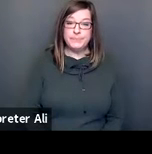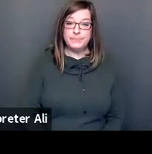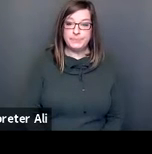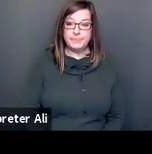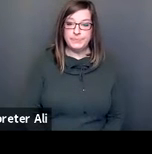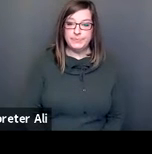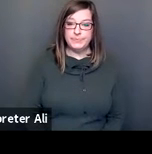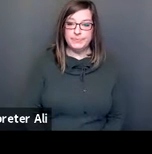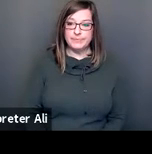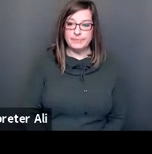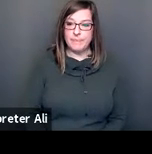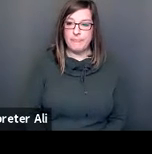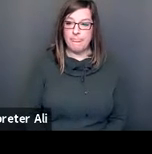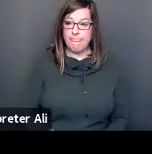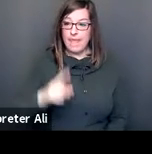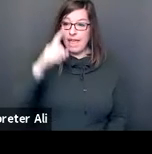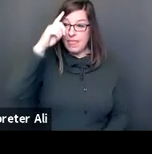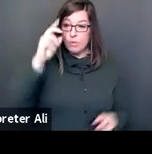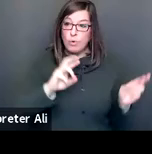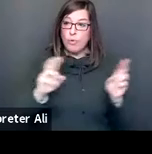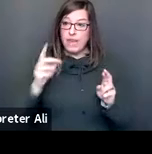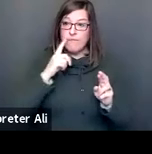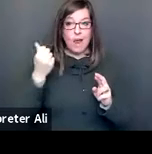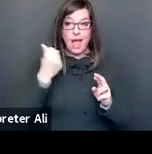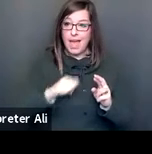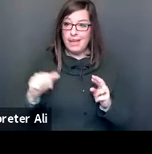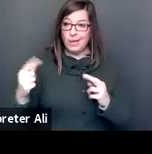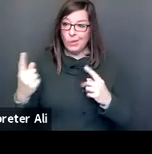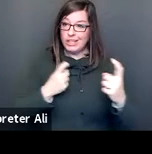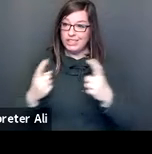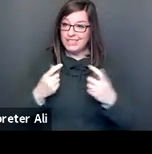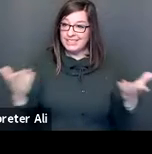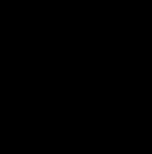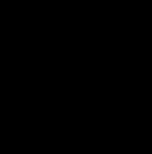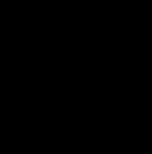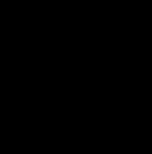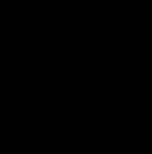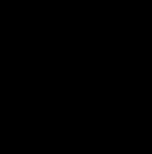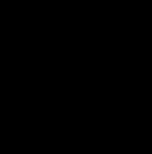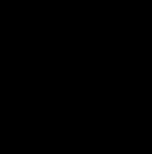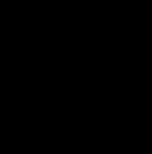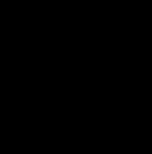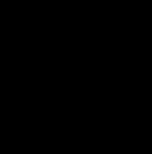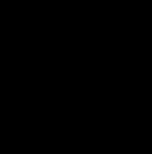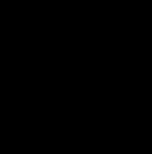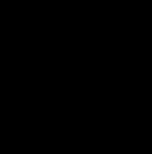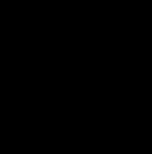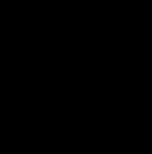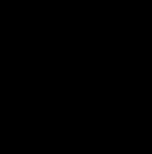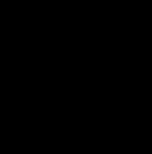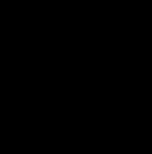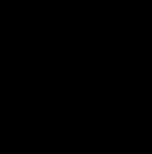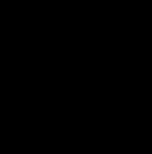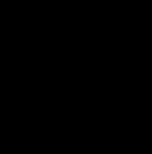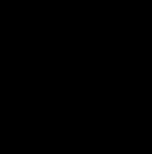Okay, I think we're ready for any questions if we have some. So yeah, there's one question that's come in, Sue.